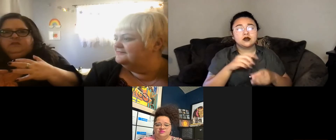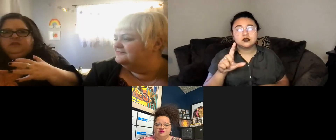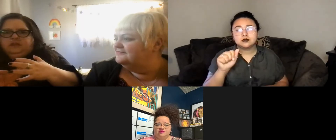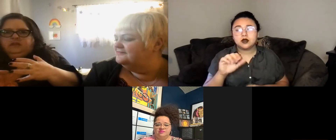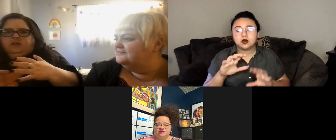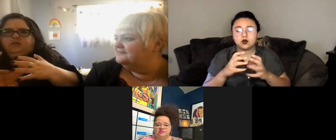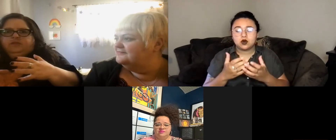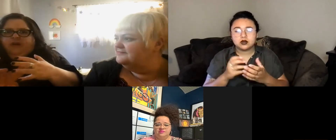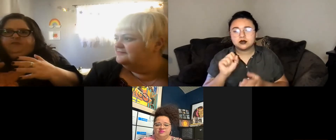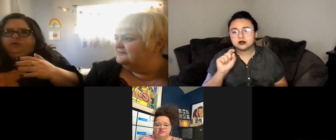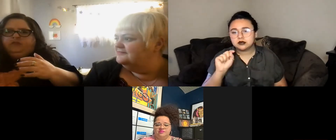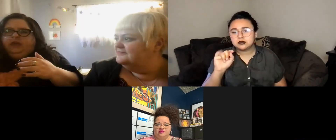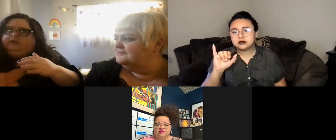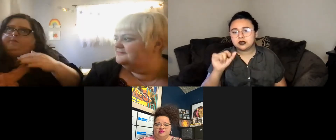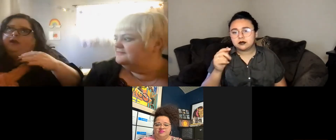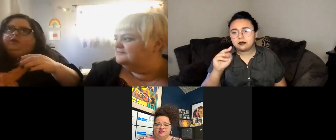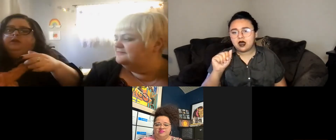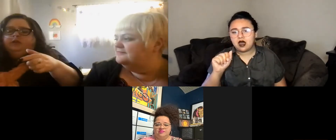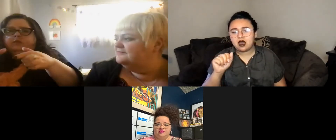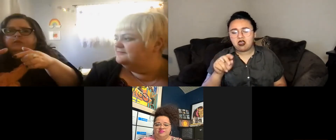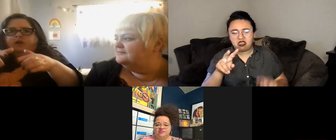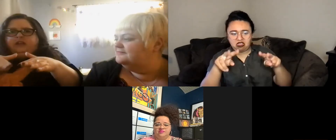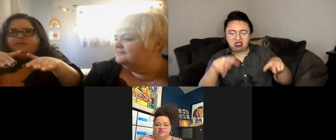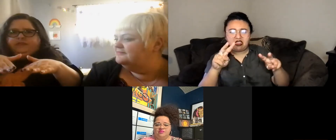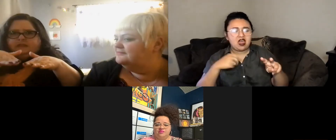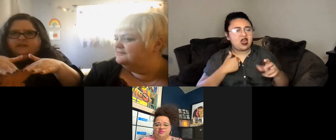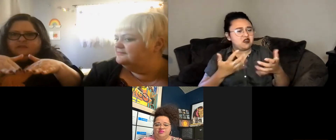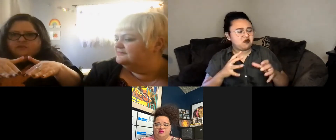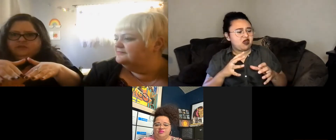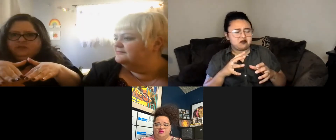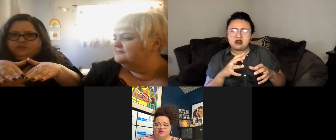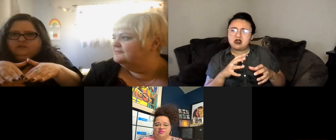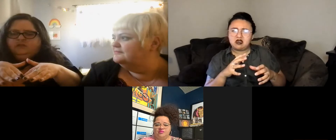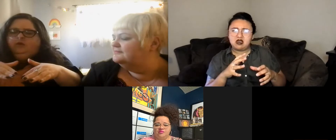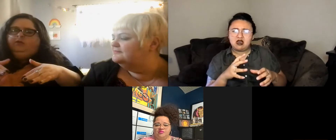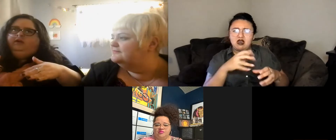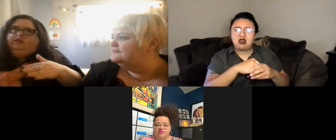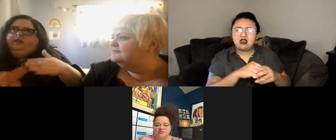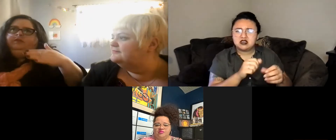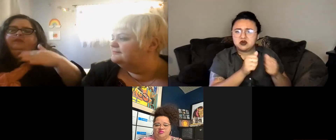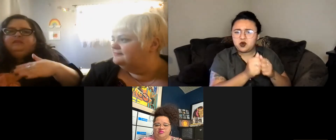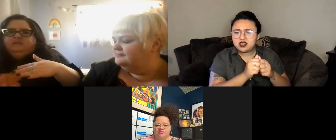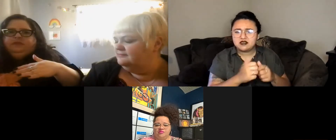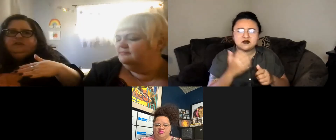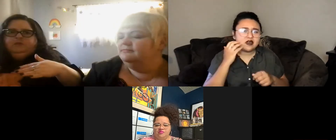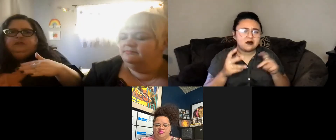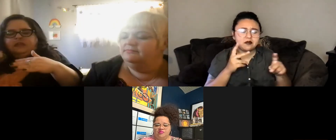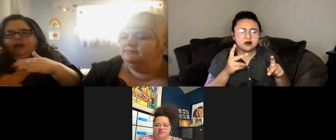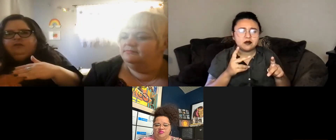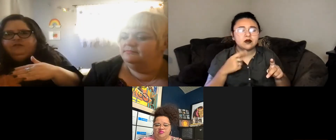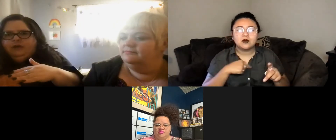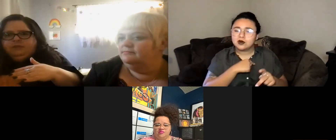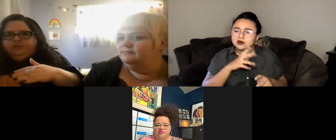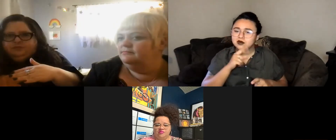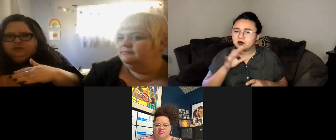be associated with fat folks and about, we were talking about that intersection. So like within disability community, how